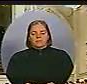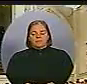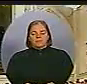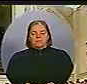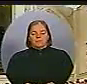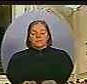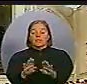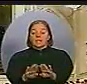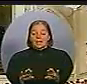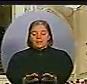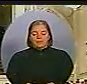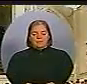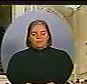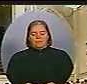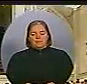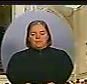Order.